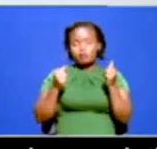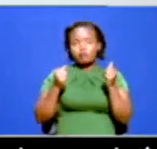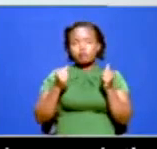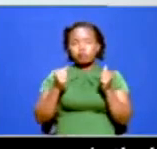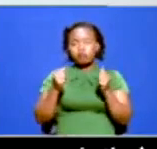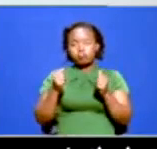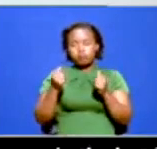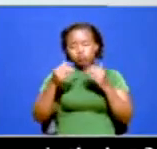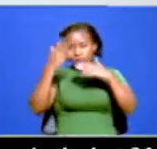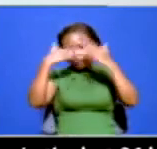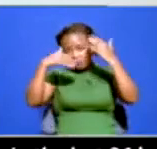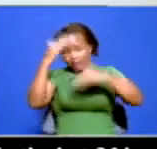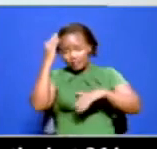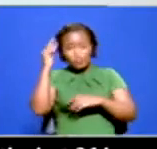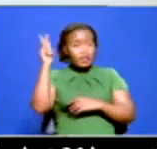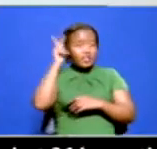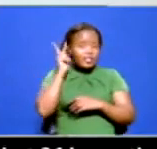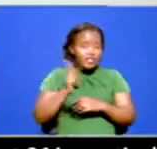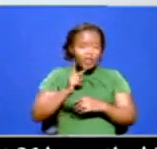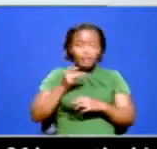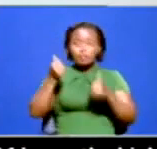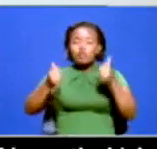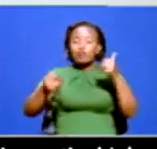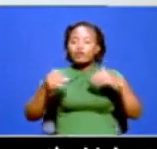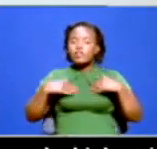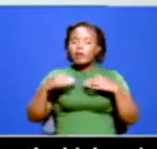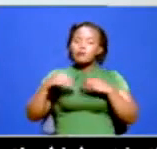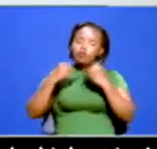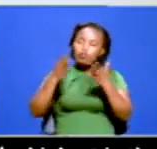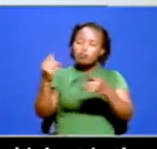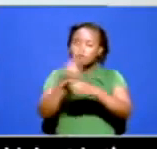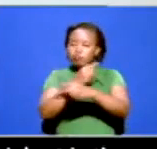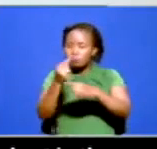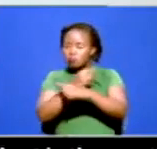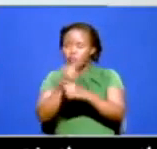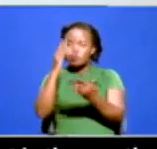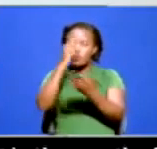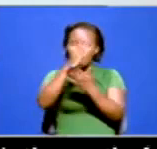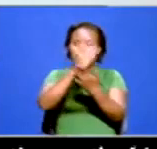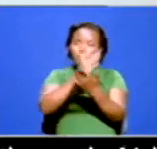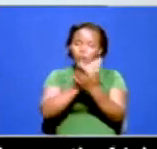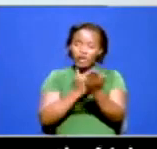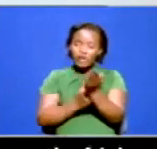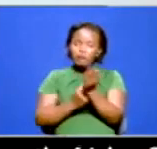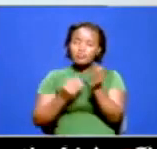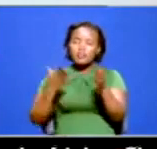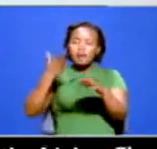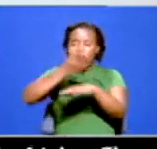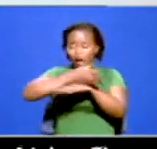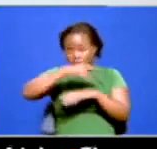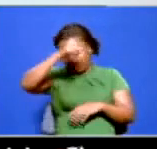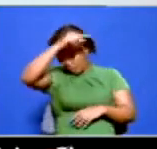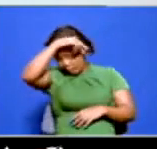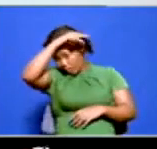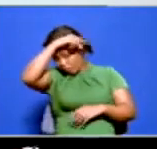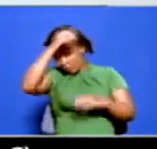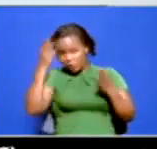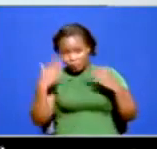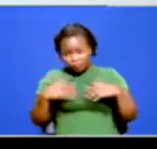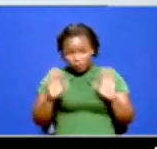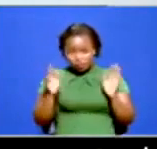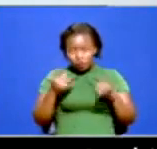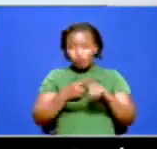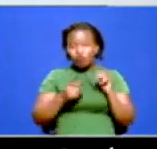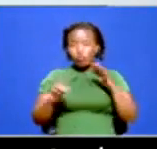that has been offering a program on postgraduate studies in defense and strategy from Nairobi